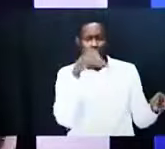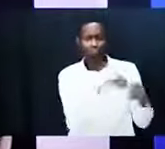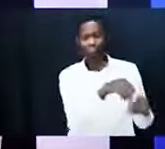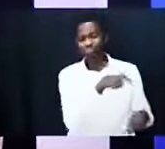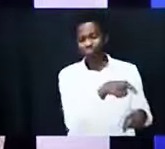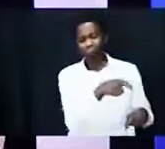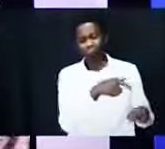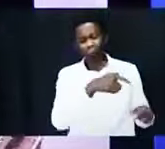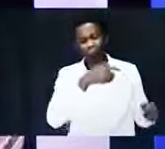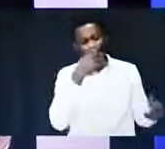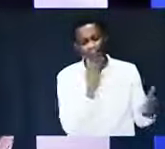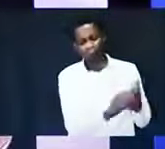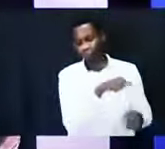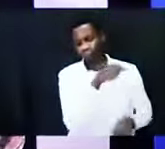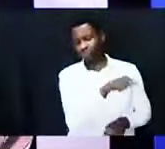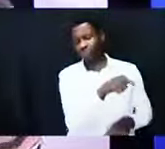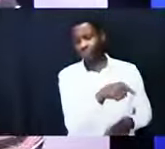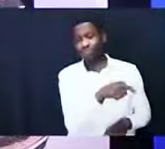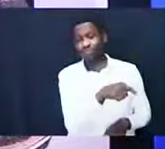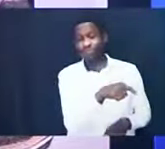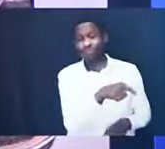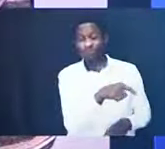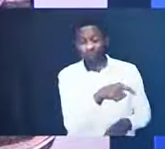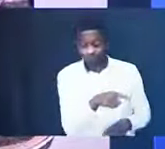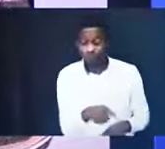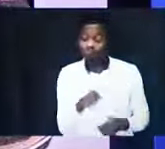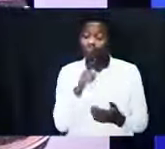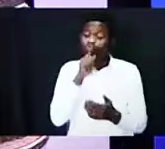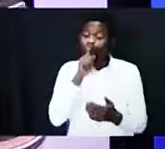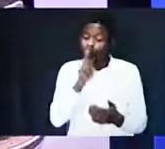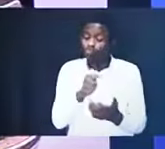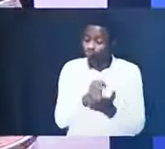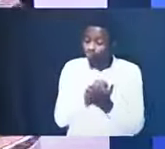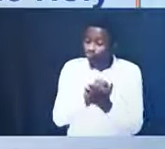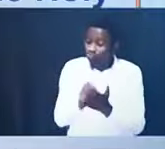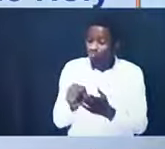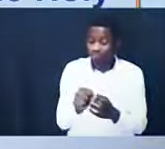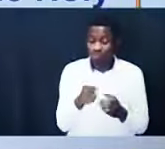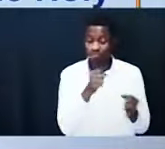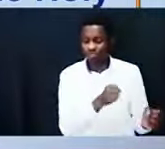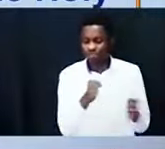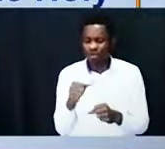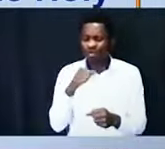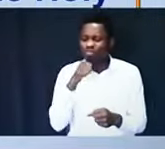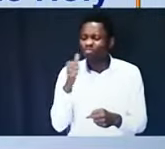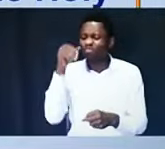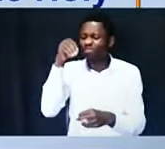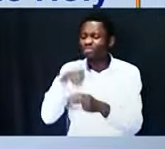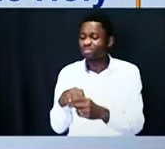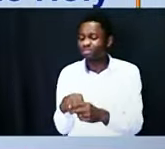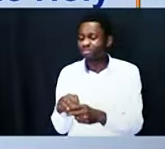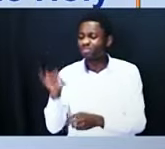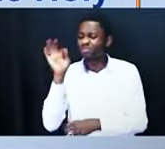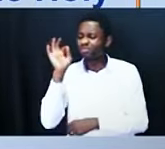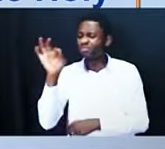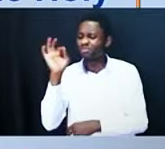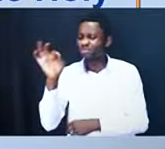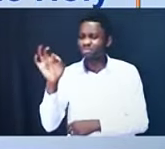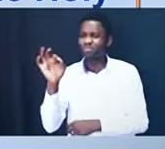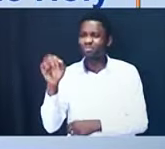See, the real power is not in charismatic preaching,